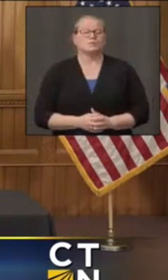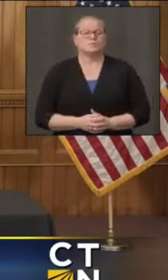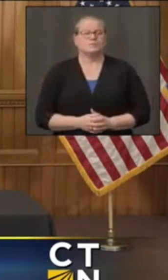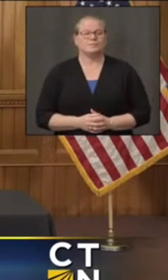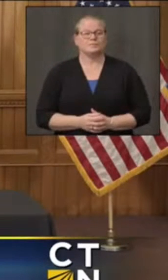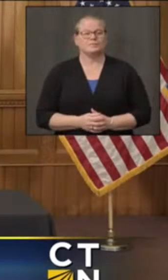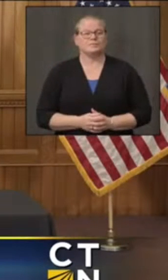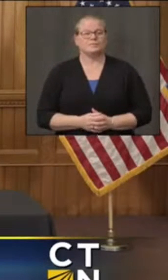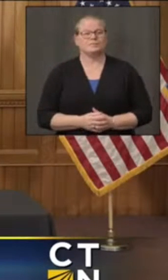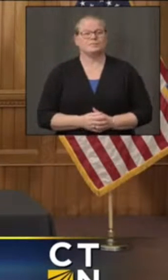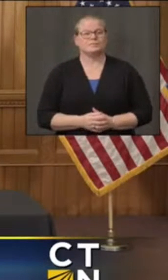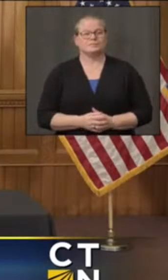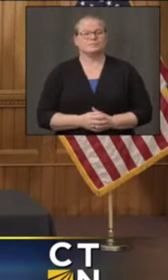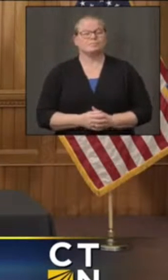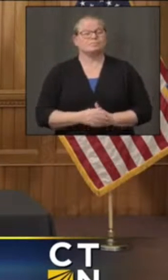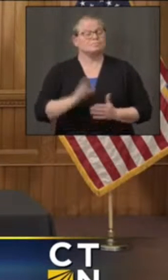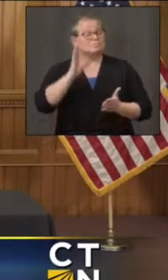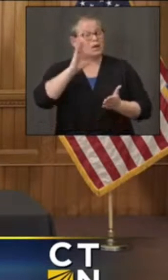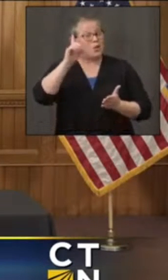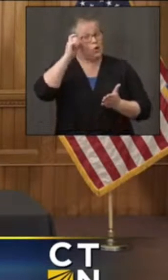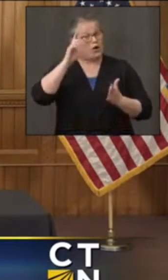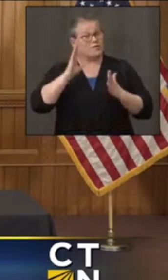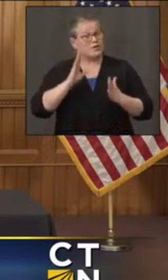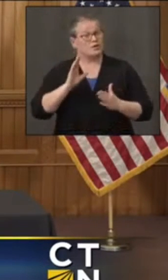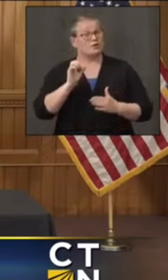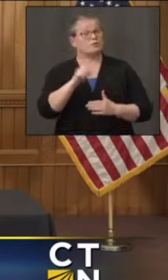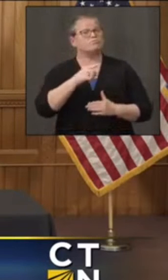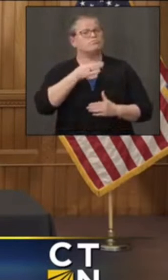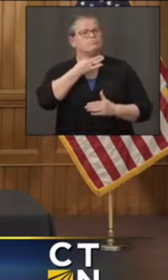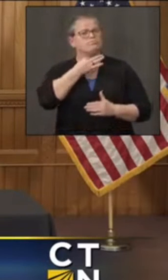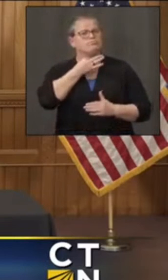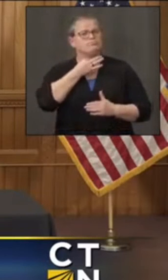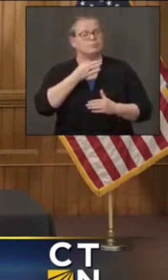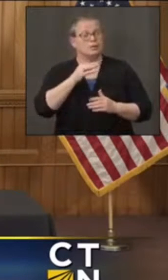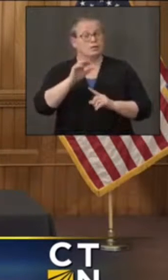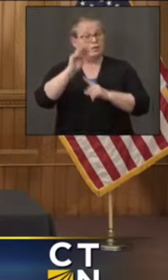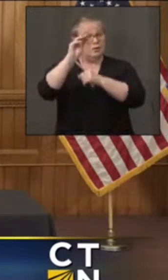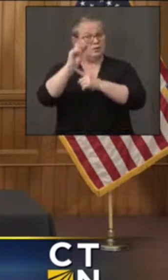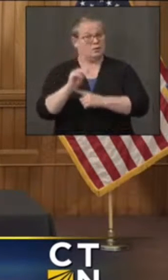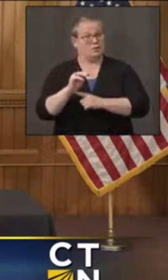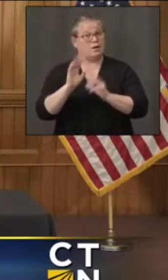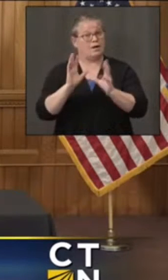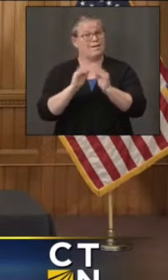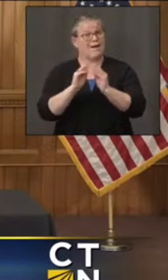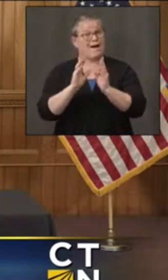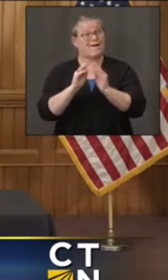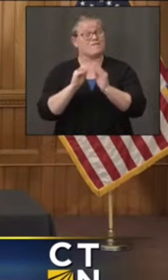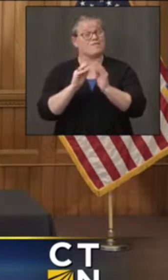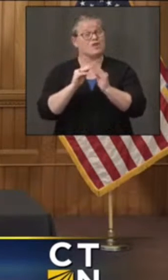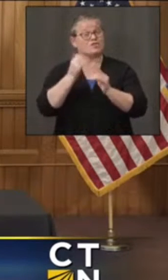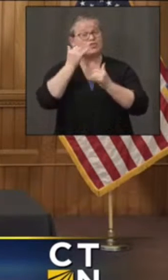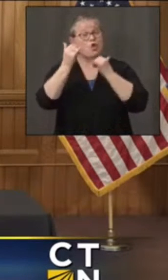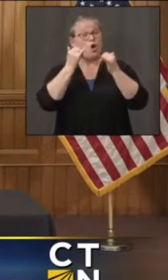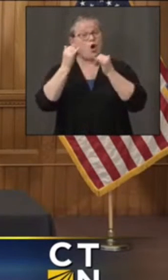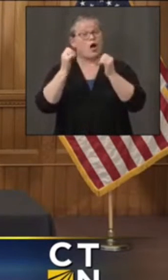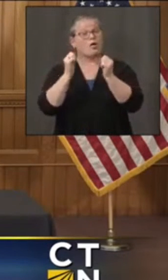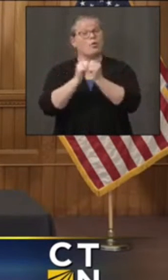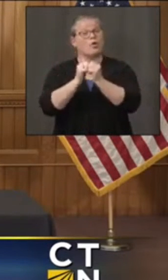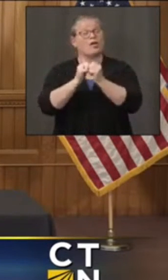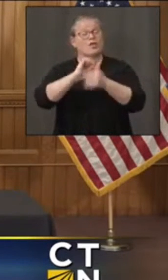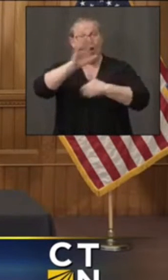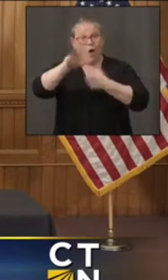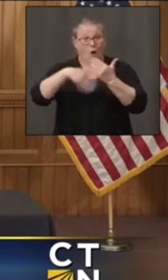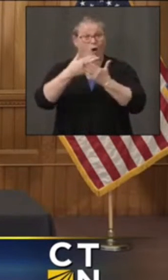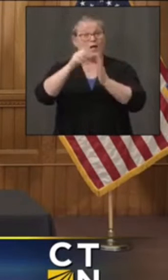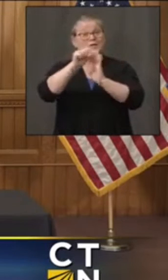Hi, Mr. Governor. Is there still a Monday conference call with all the governors and the remains of the White House coronavirus